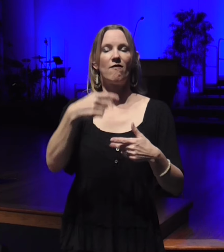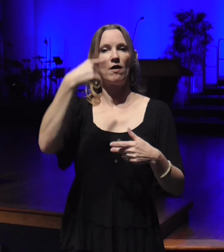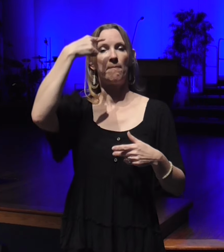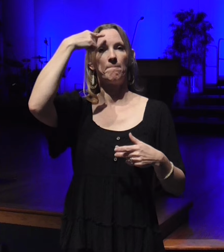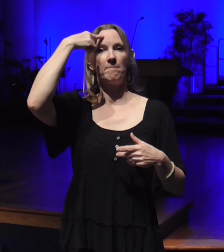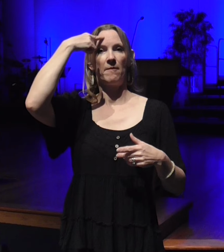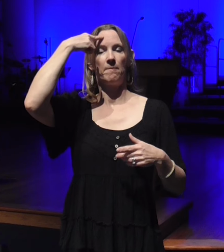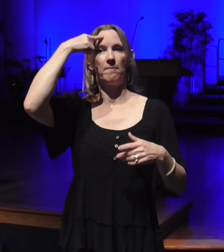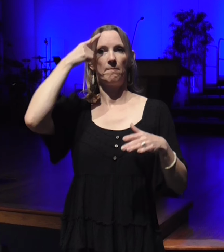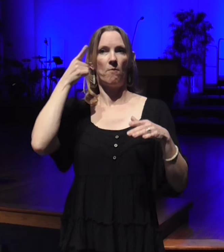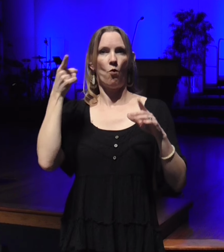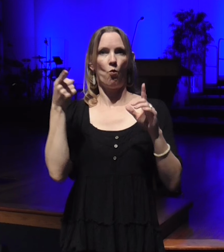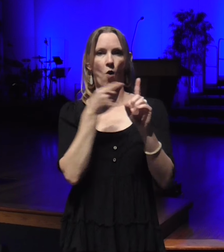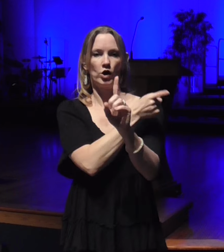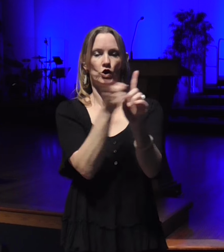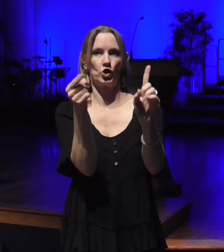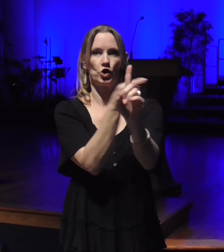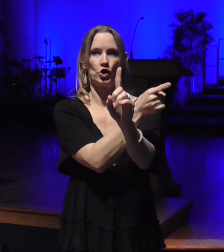wandering mind.